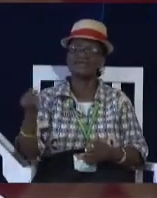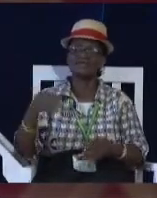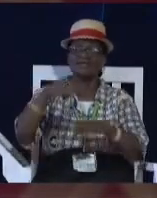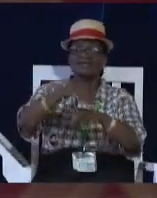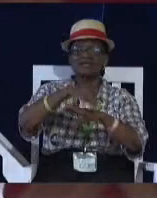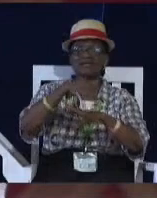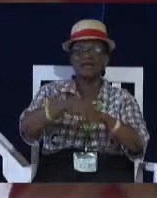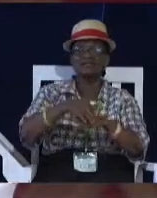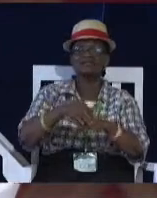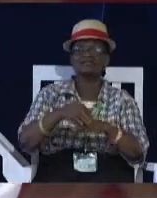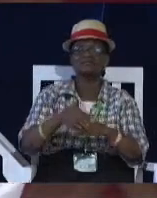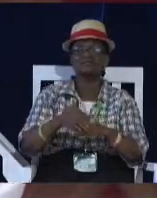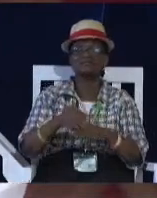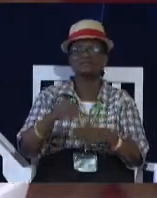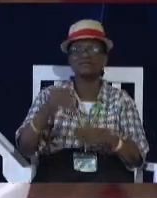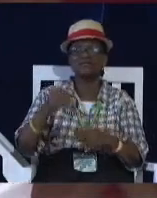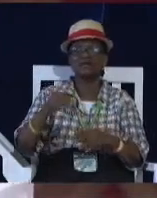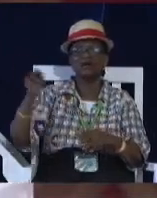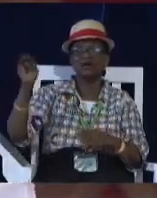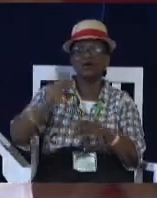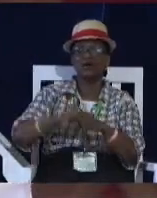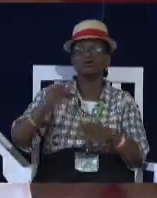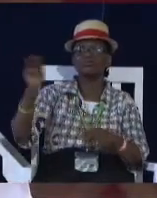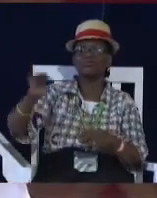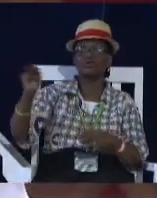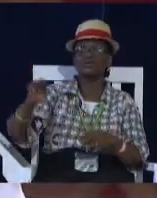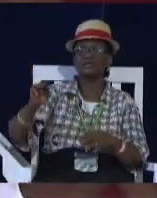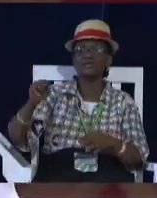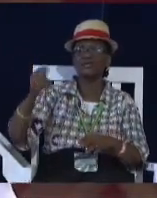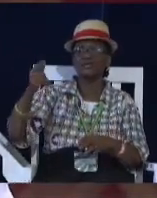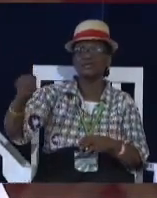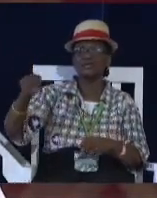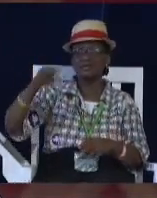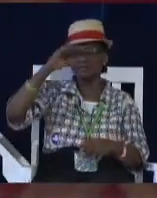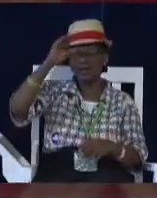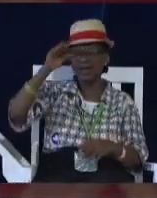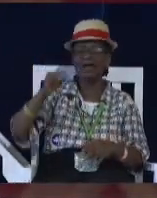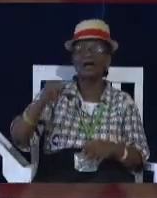The following Monday, the man concerned ran to his doctor